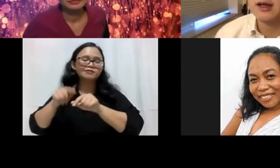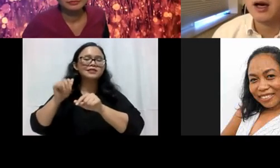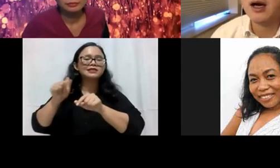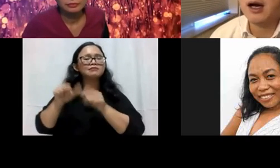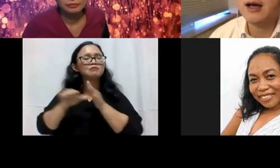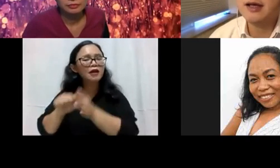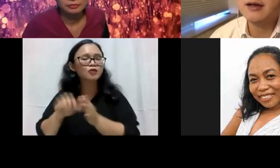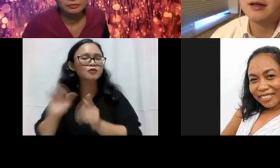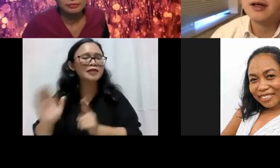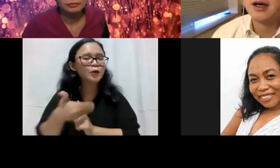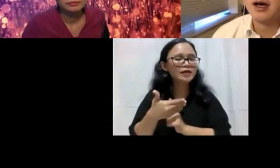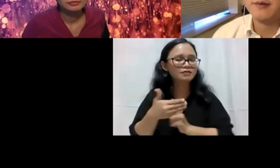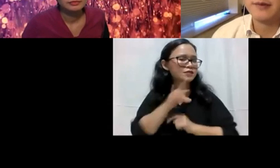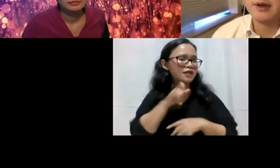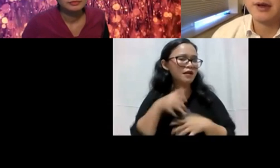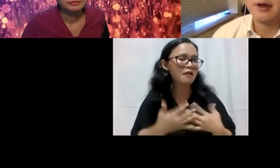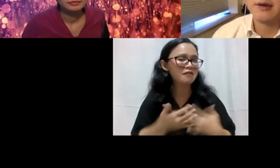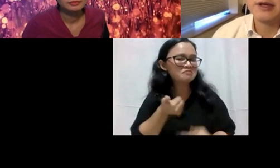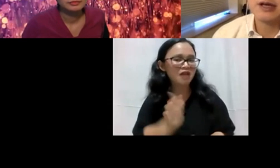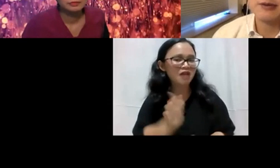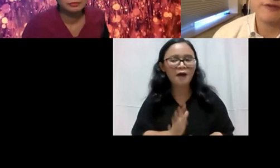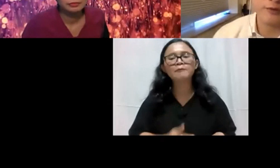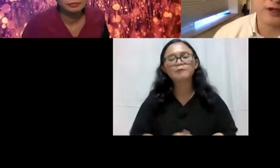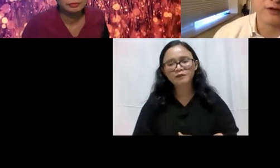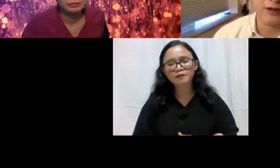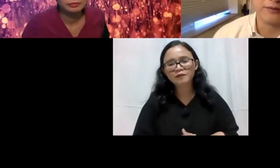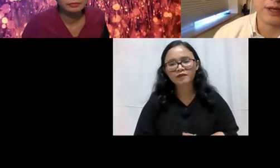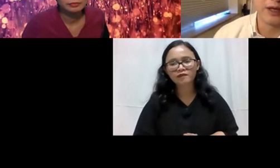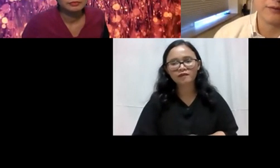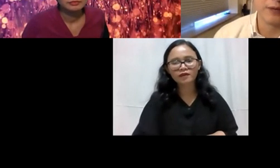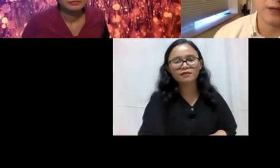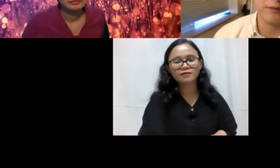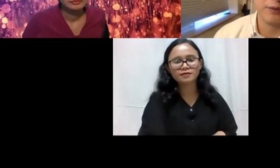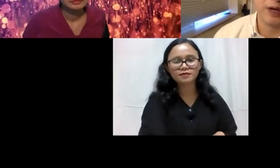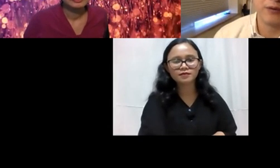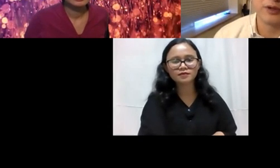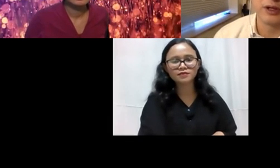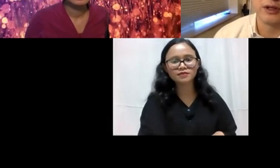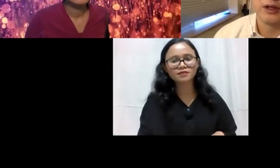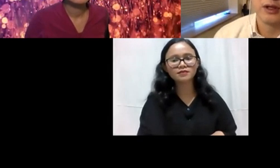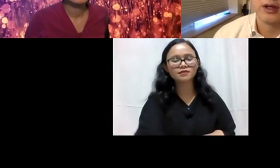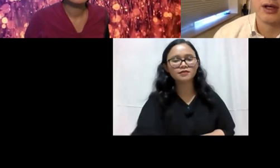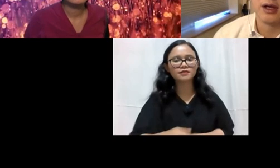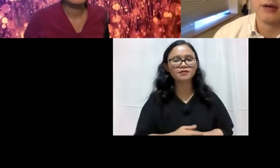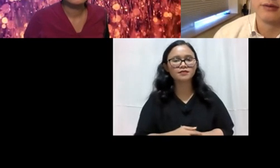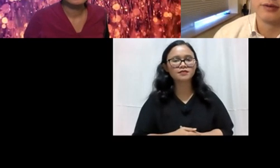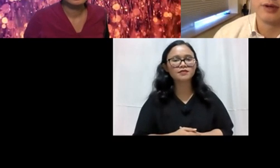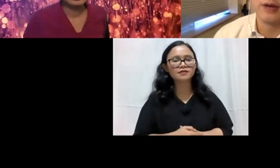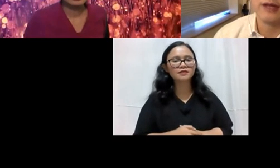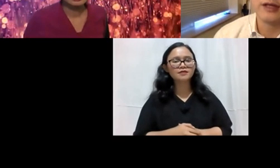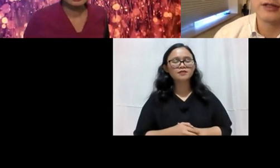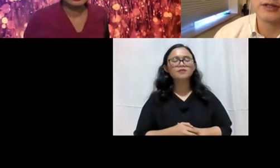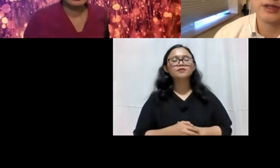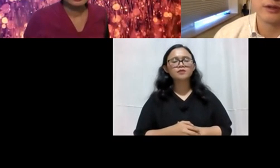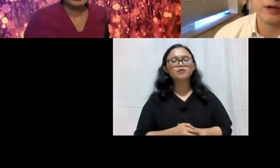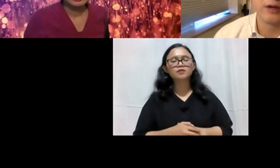it. I think because I'm a filmmaker, right? My primary role, I